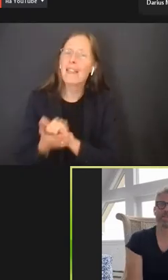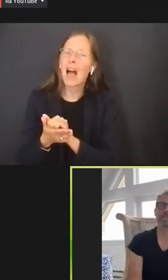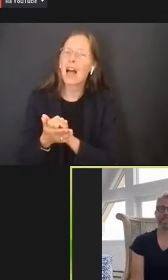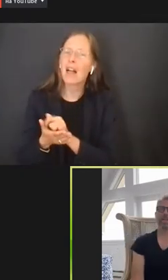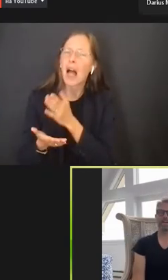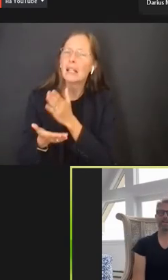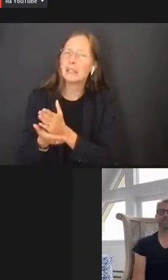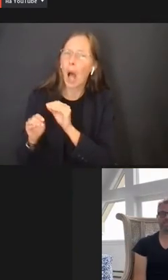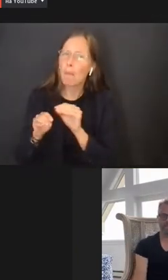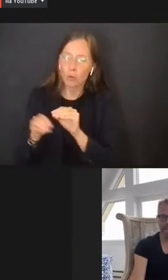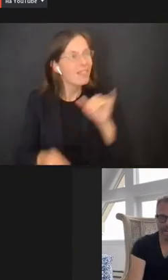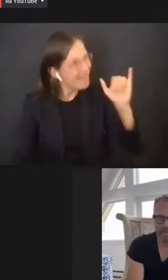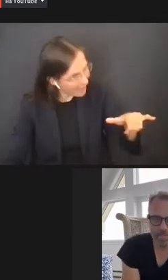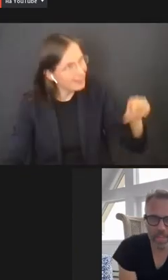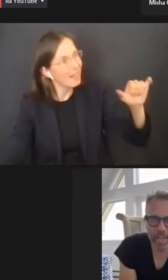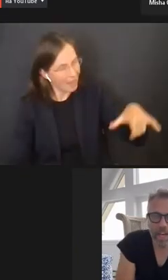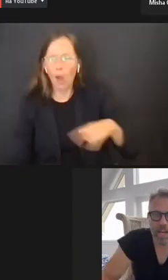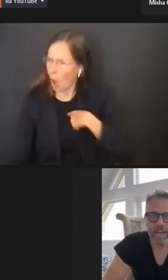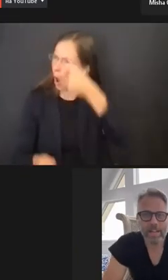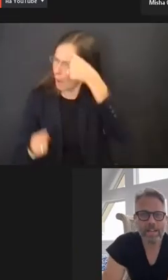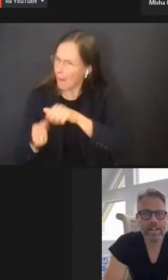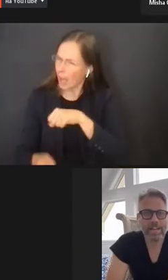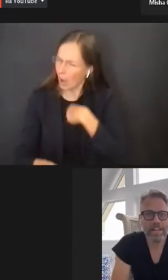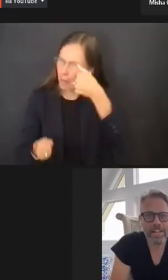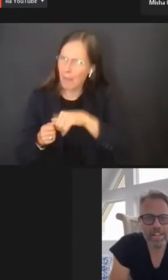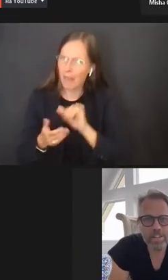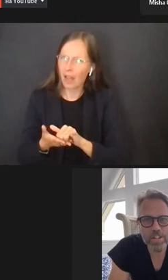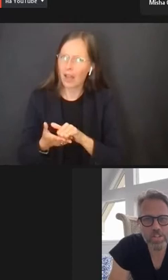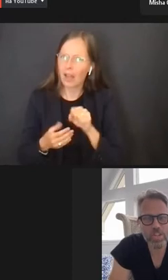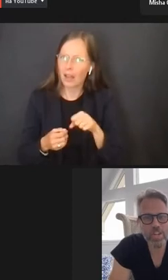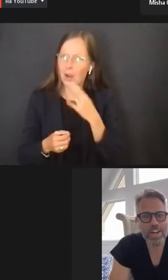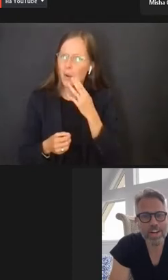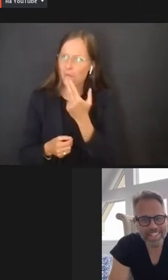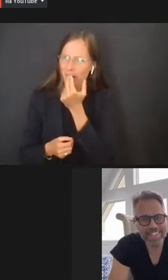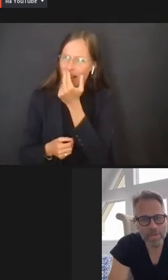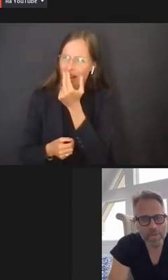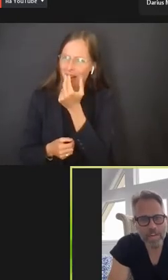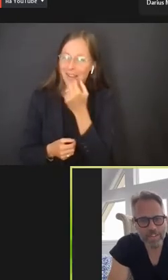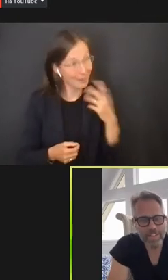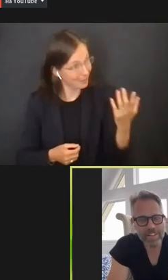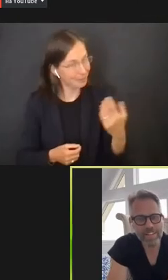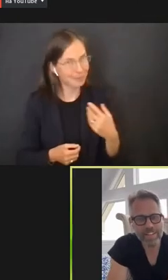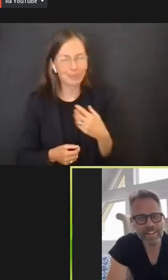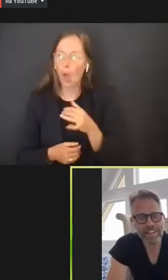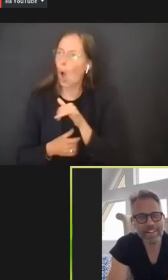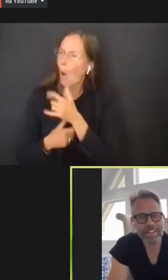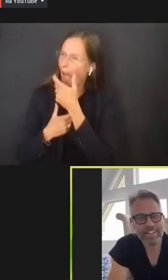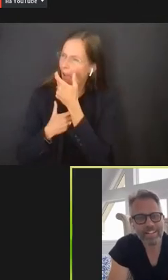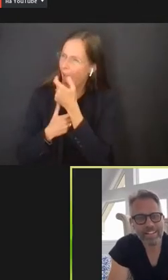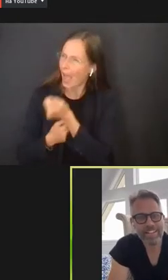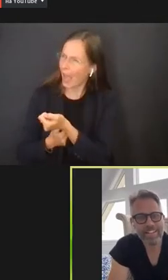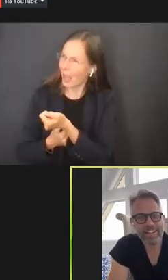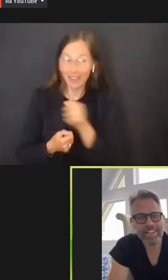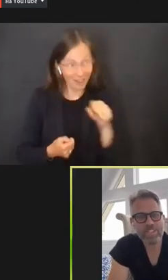Was that stop motion? Yeah. Yeah. Yeah. I do remember. Yeah. That's funny. Isn't that how weird? Interesting?